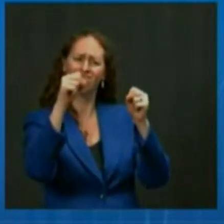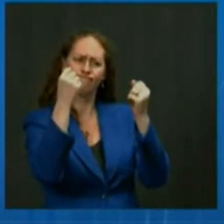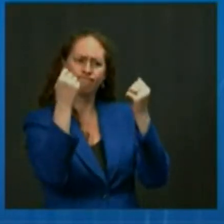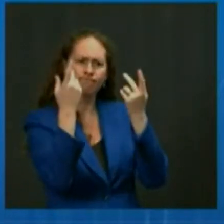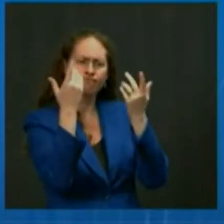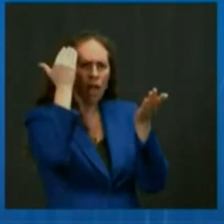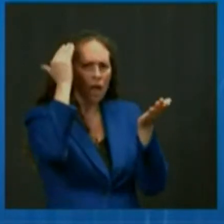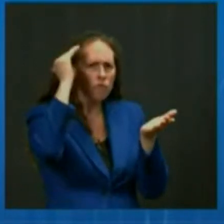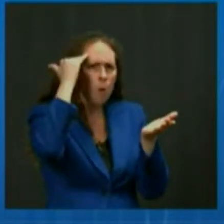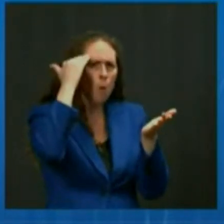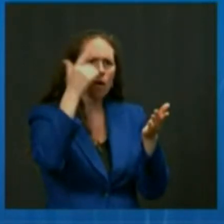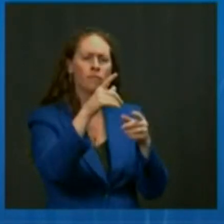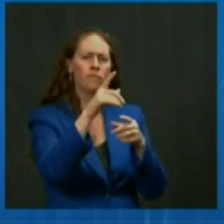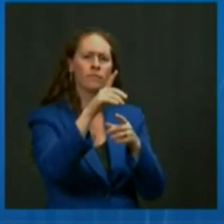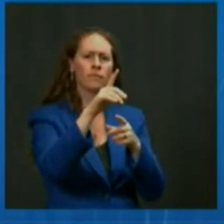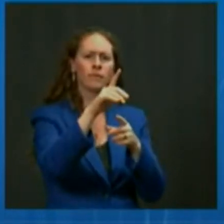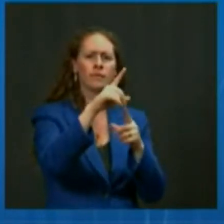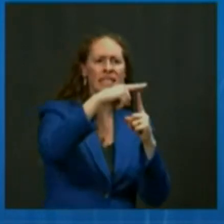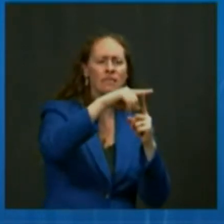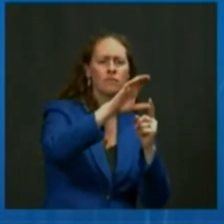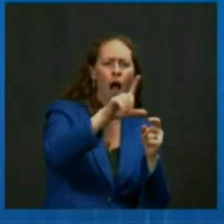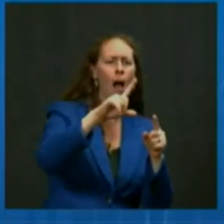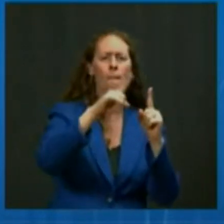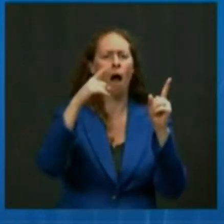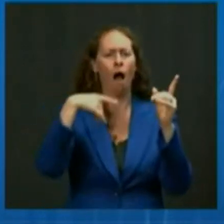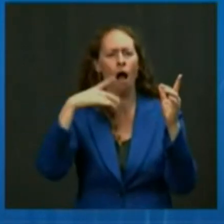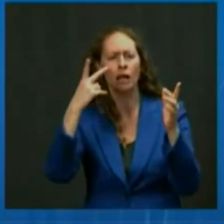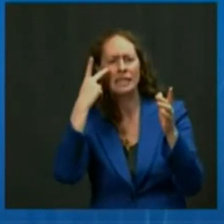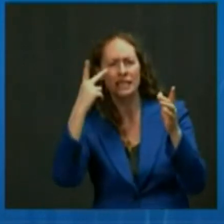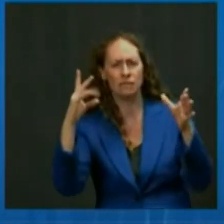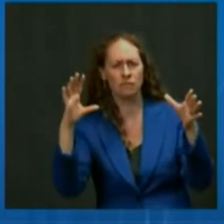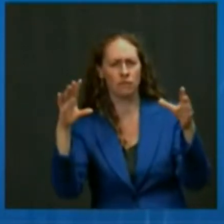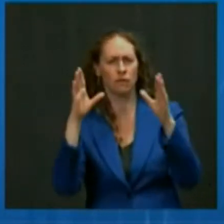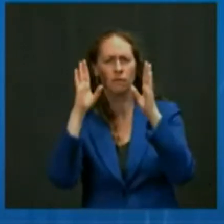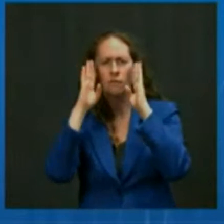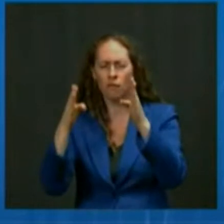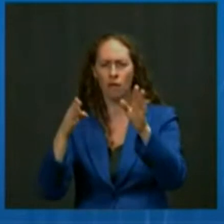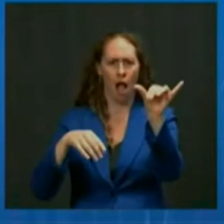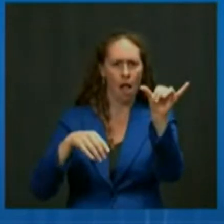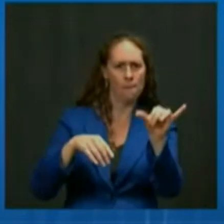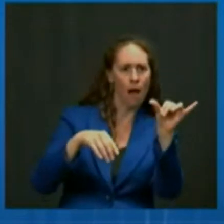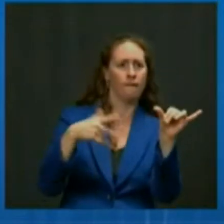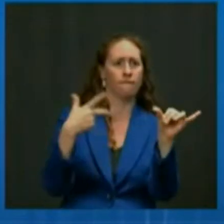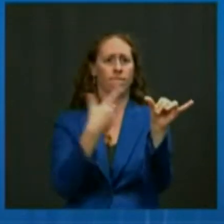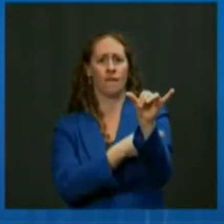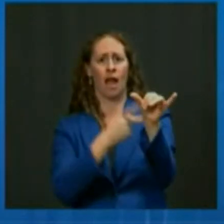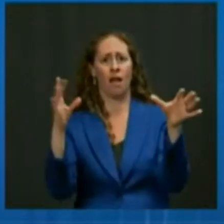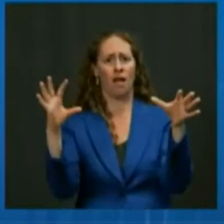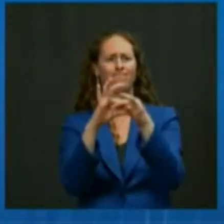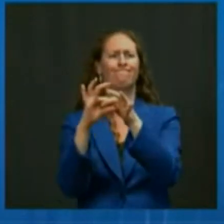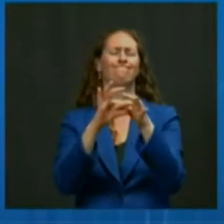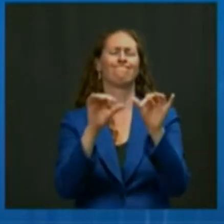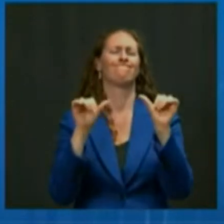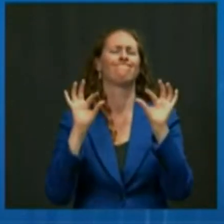relationship between antibody titer and vaccine efficacy, it looks pretty good. Next question, please.